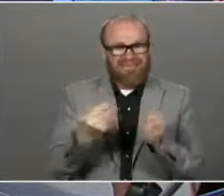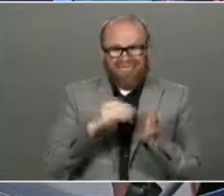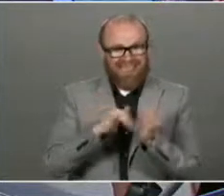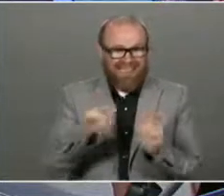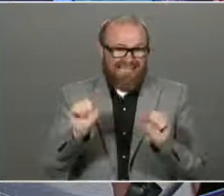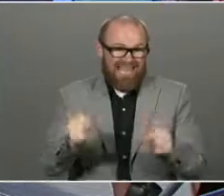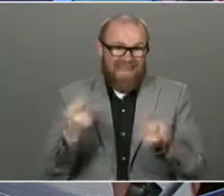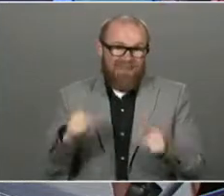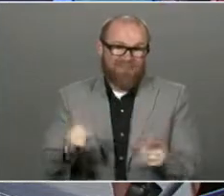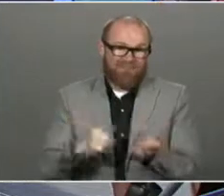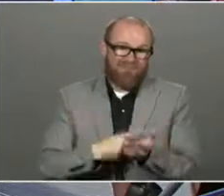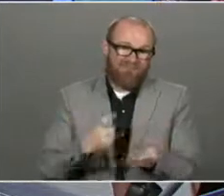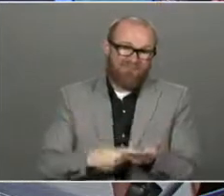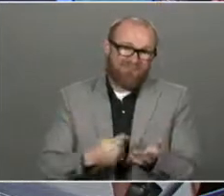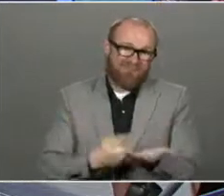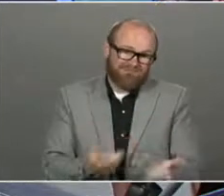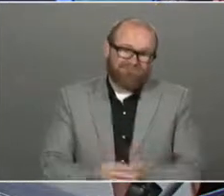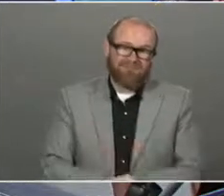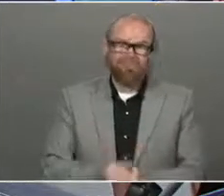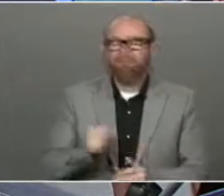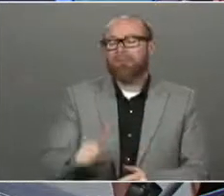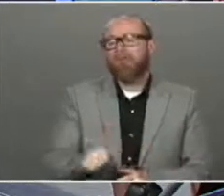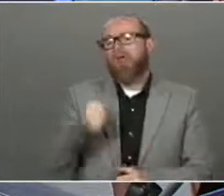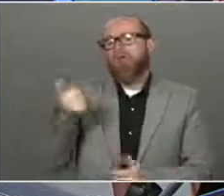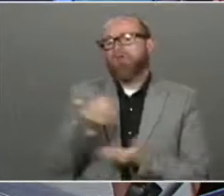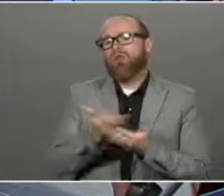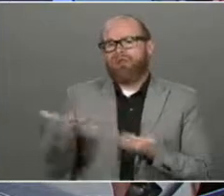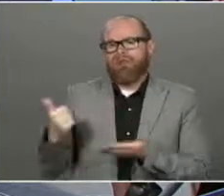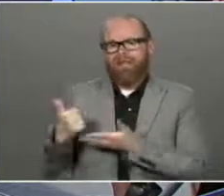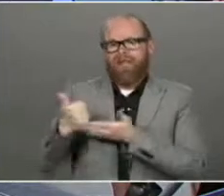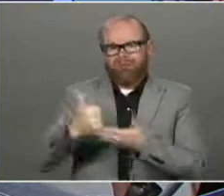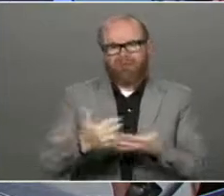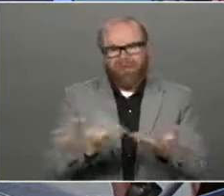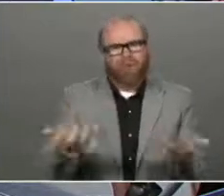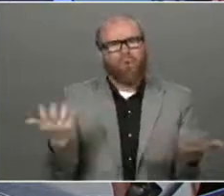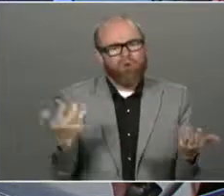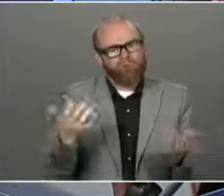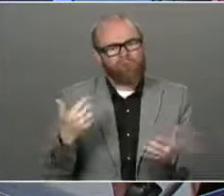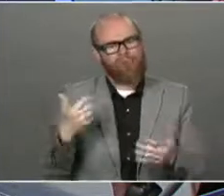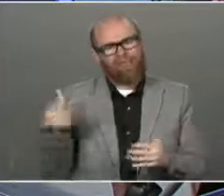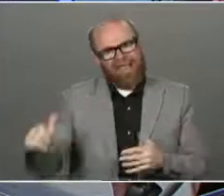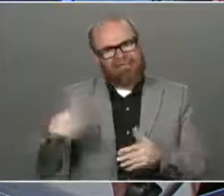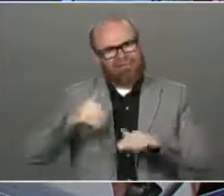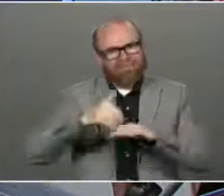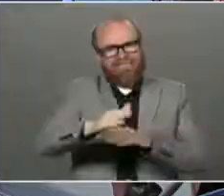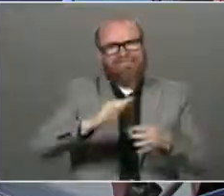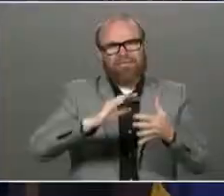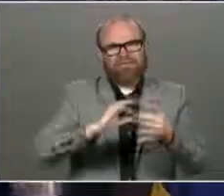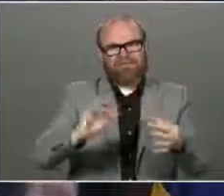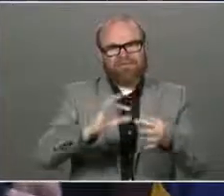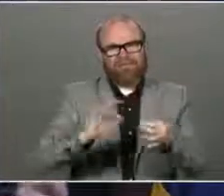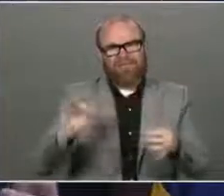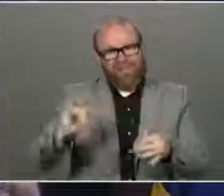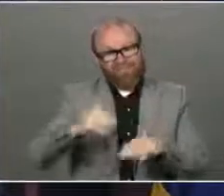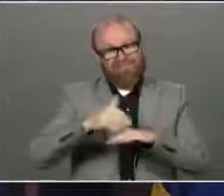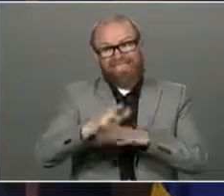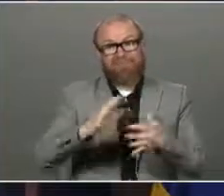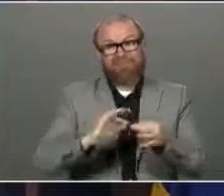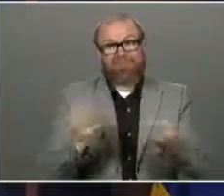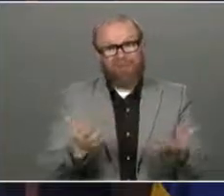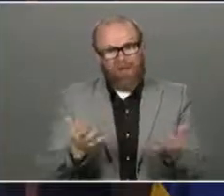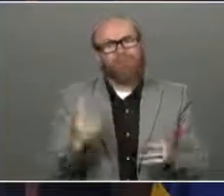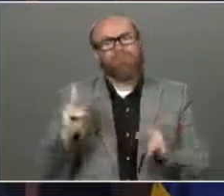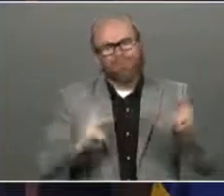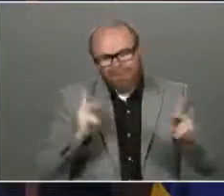possible. The other thing that is very helpful here is that it sends a message. It sends a message to our water districts. It sends a message to